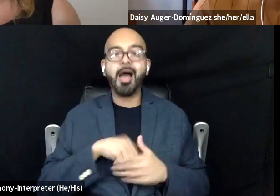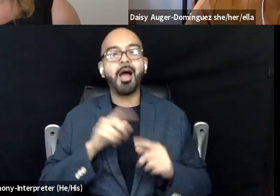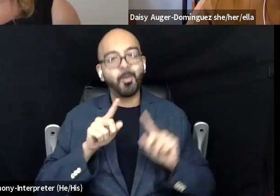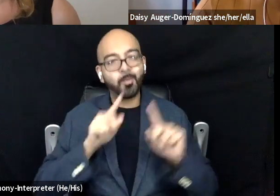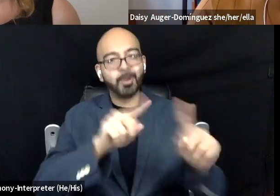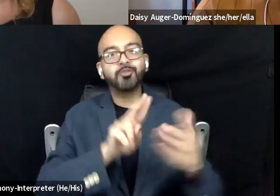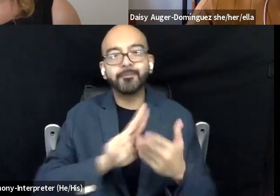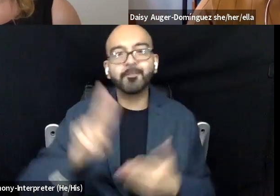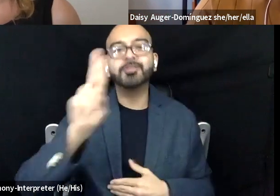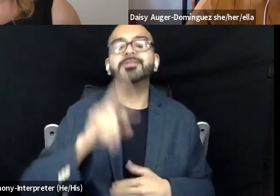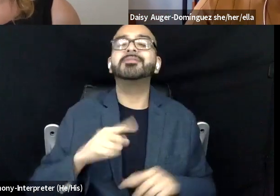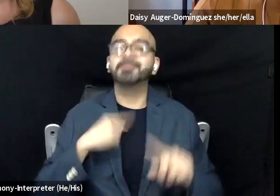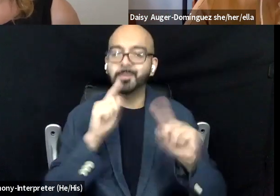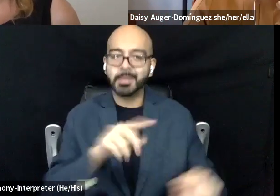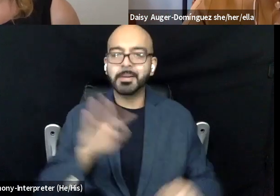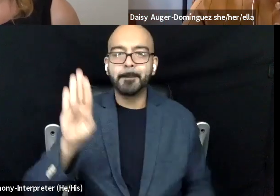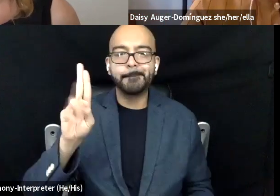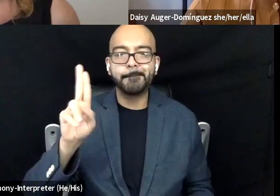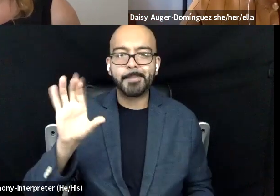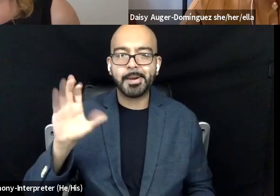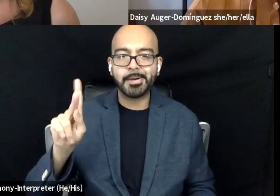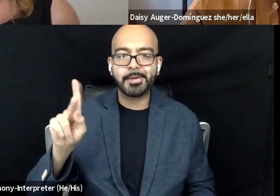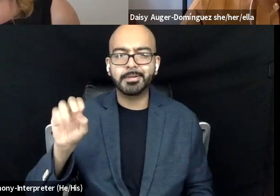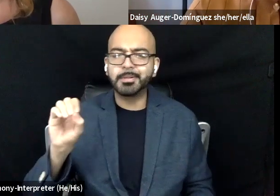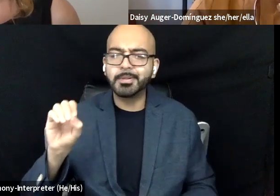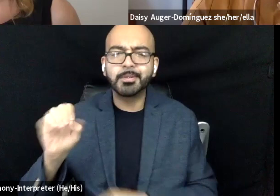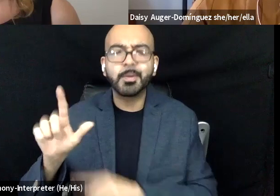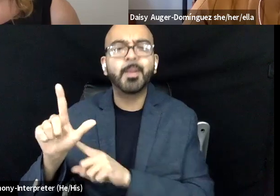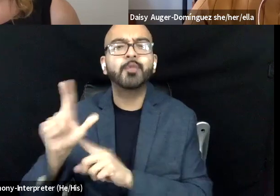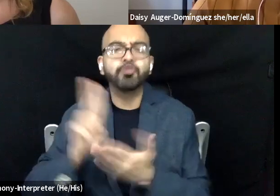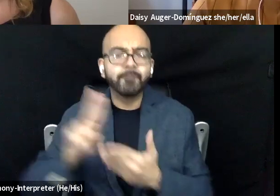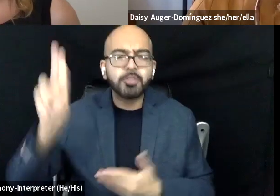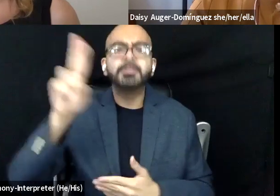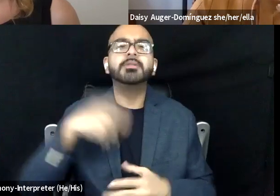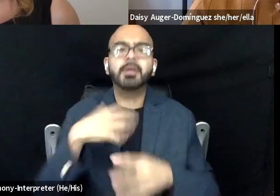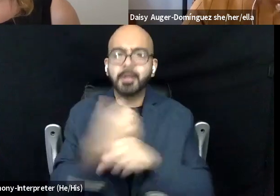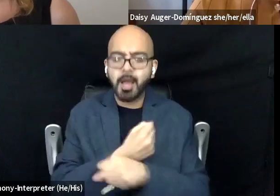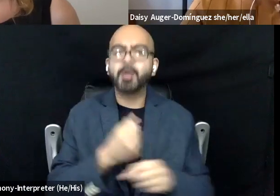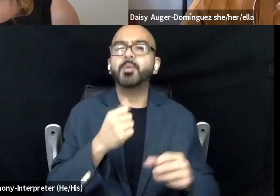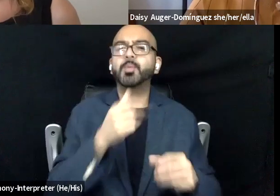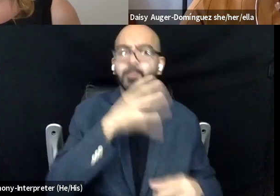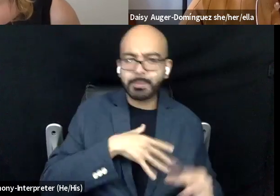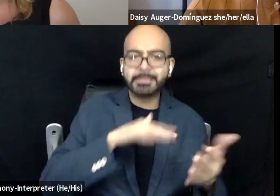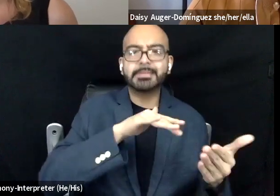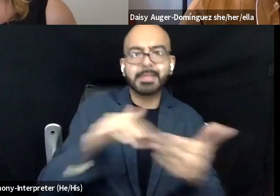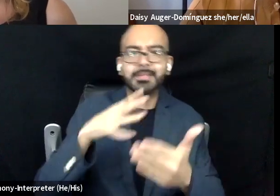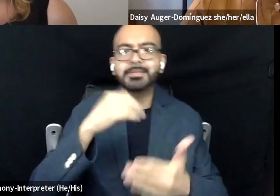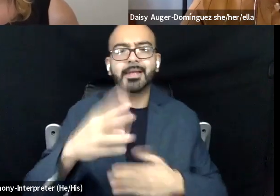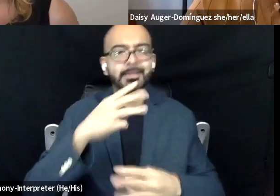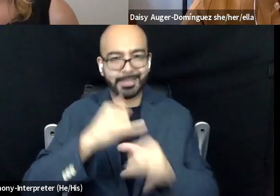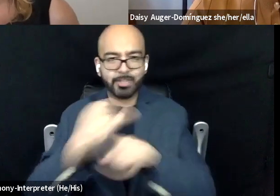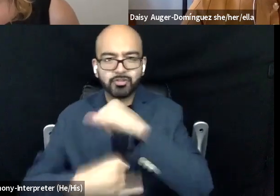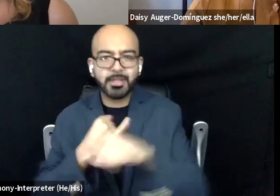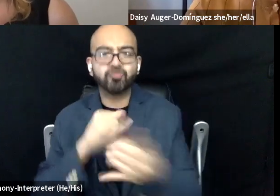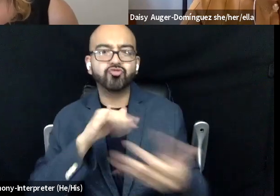University. I got my undergraduate degree in international relations and women's studies. I caught the social justice bug, again, as one of